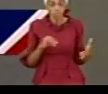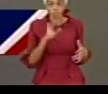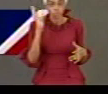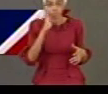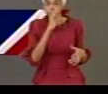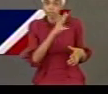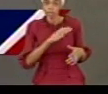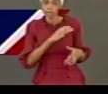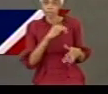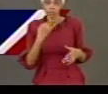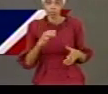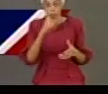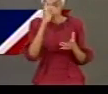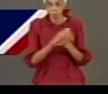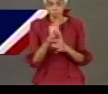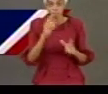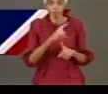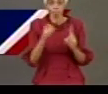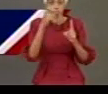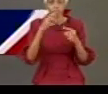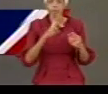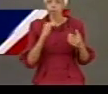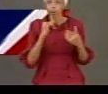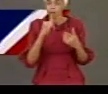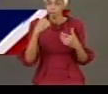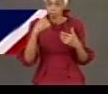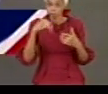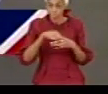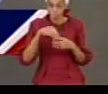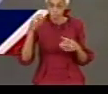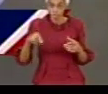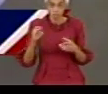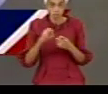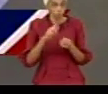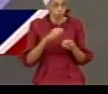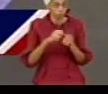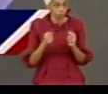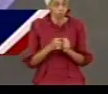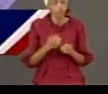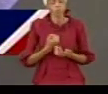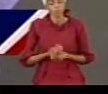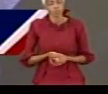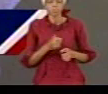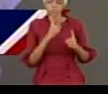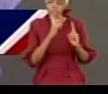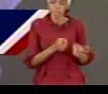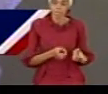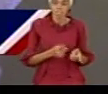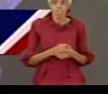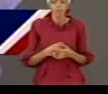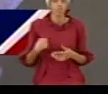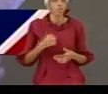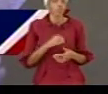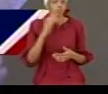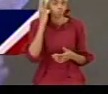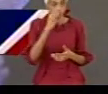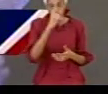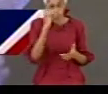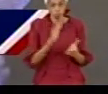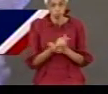We should trust God. Thank you. We should trust the Lord. We should remember His past